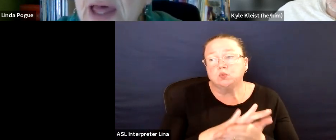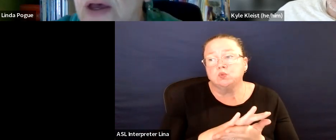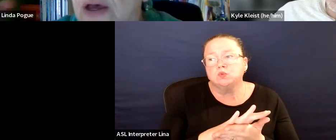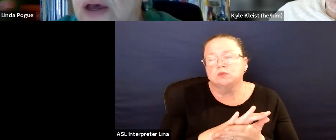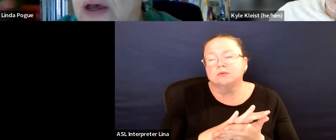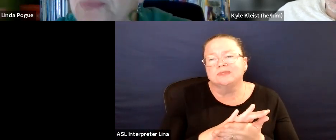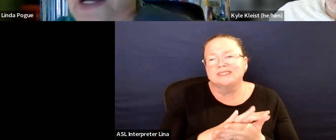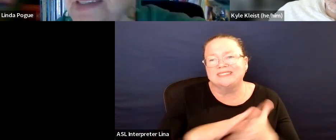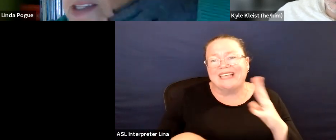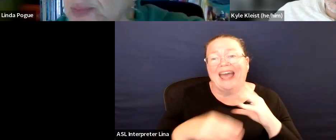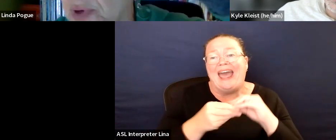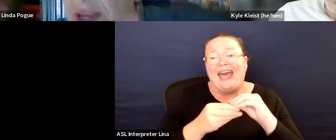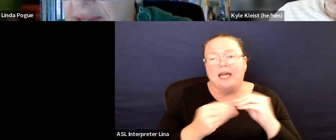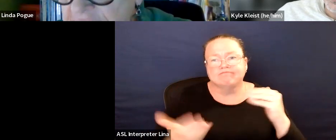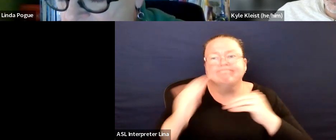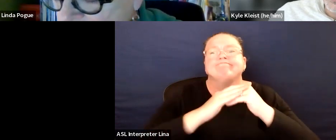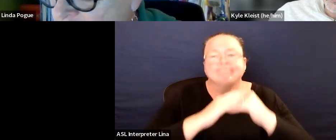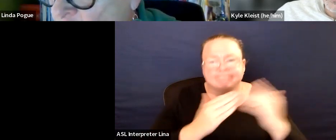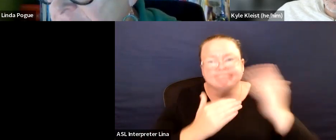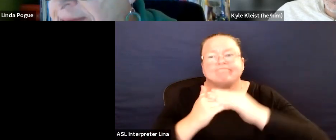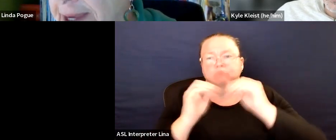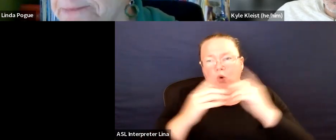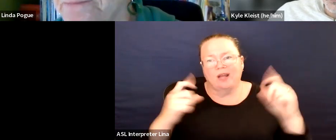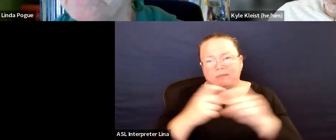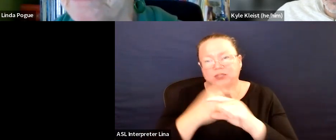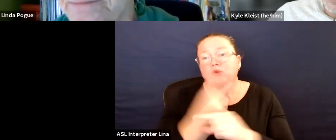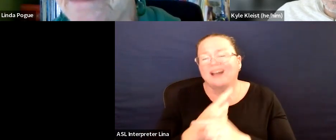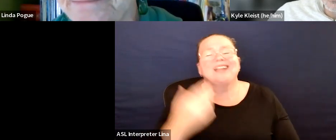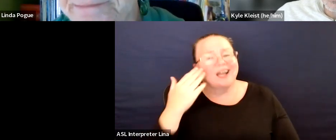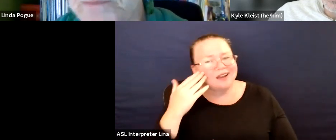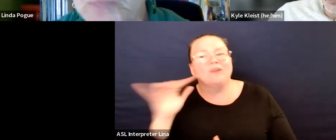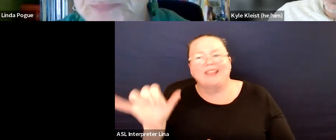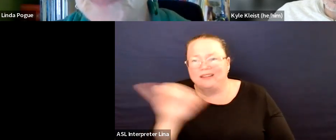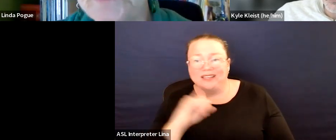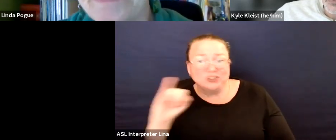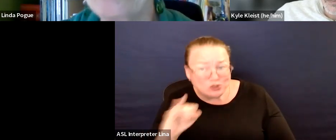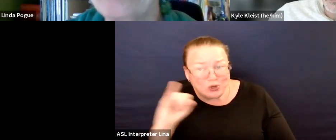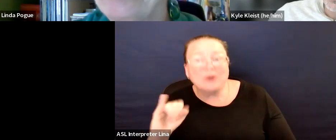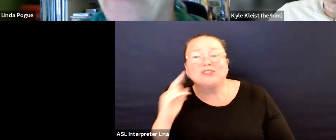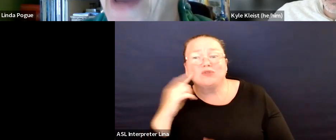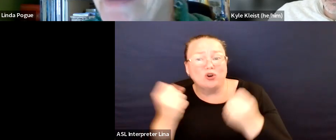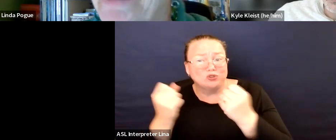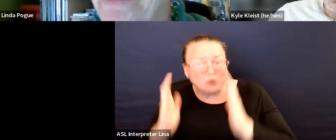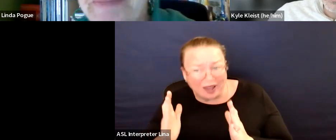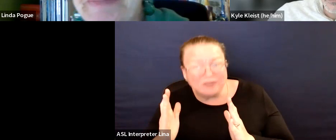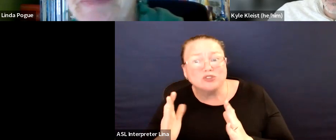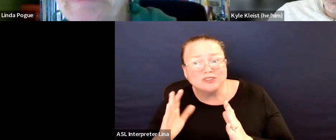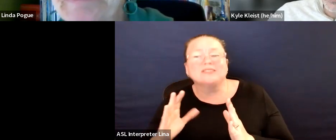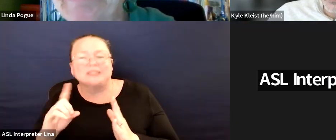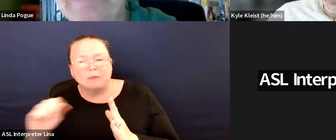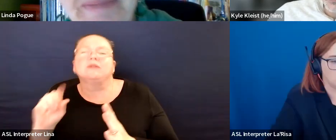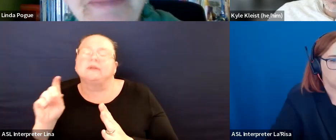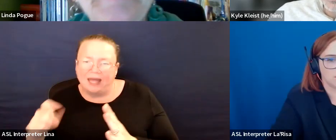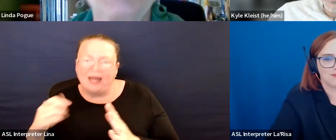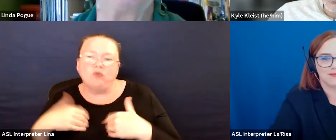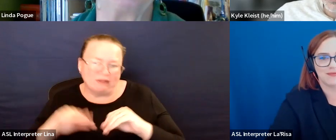another layer of complexity to the process, Yes. does it not? Kind Yeah. of like how the insurance is for drivers. It's Yeah. kind of the same way. Like they got to have